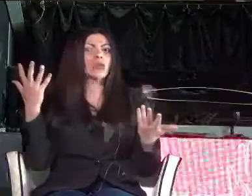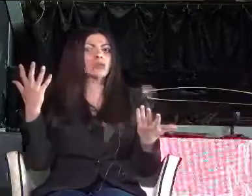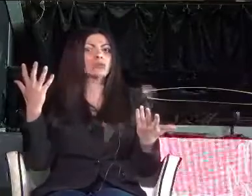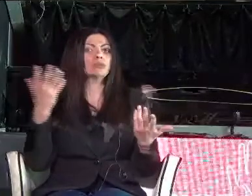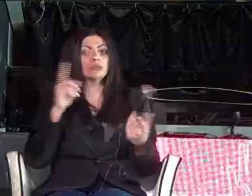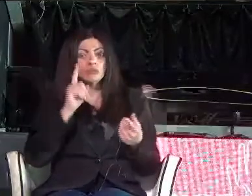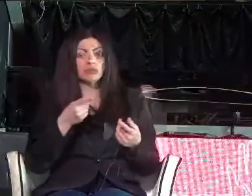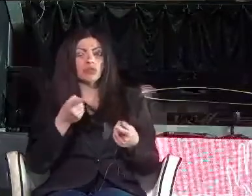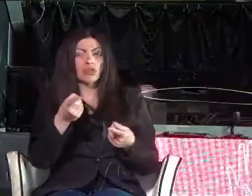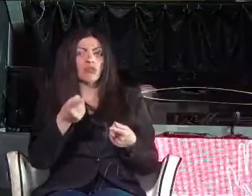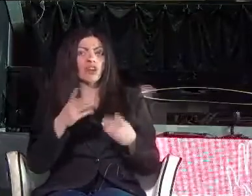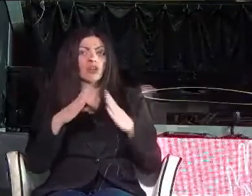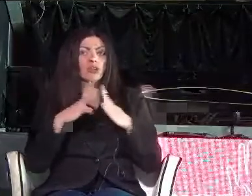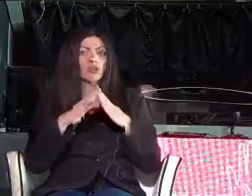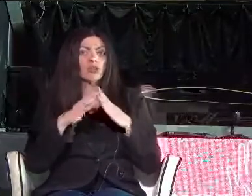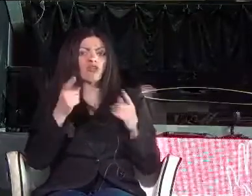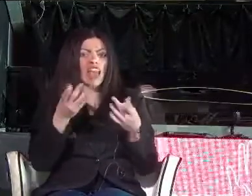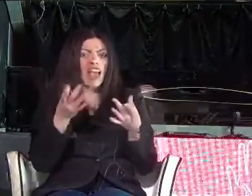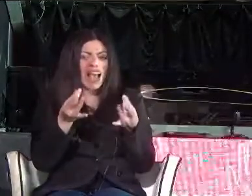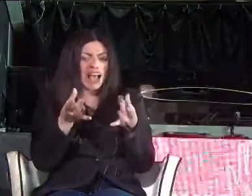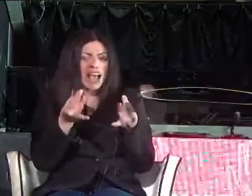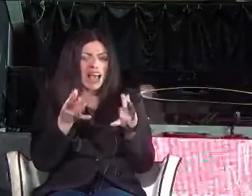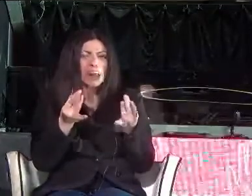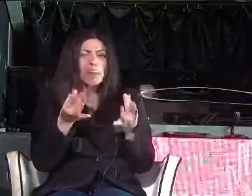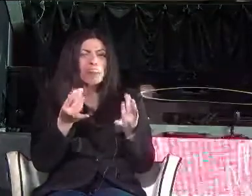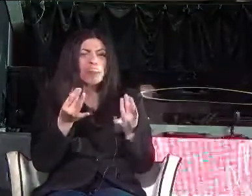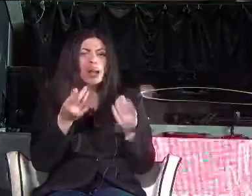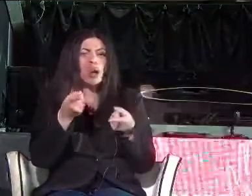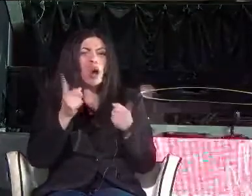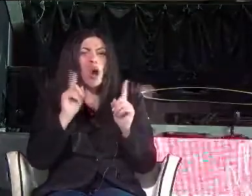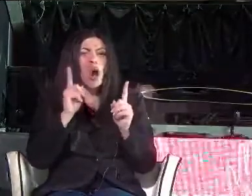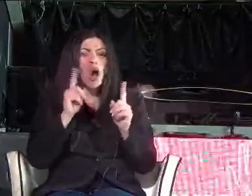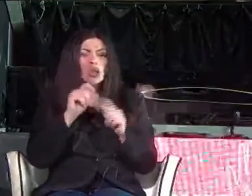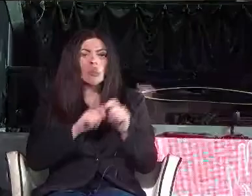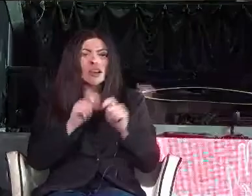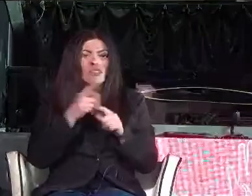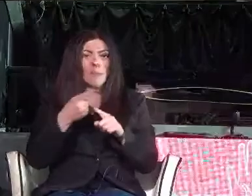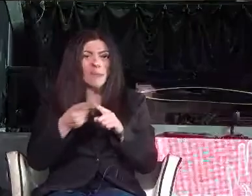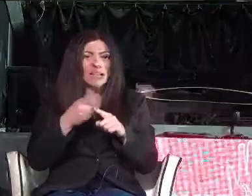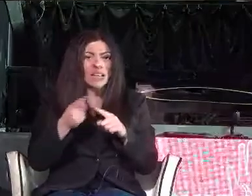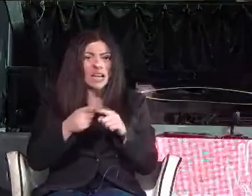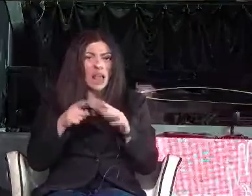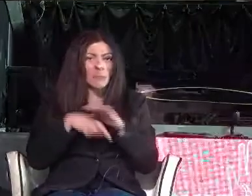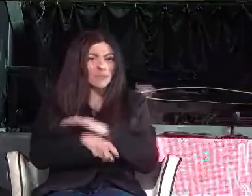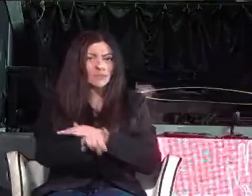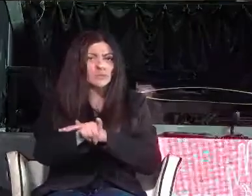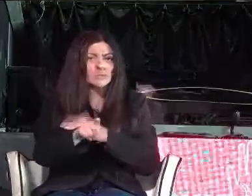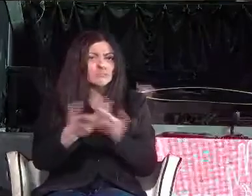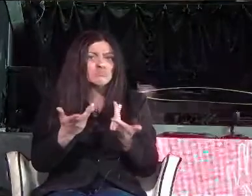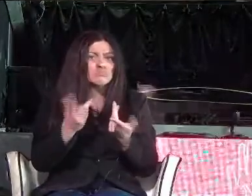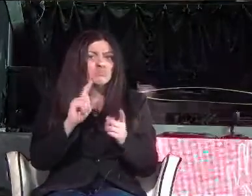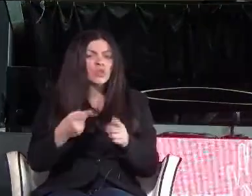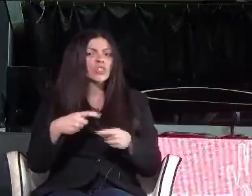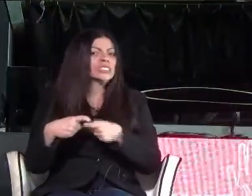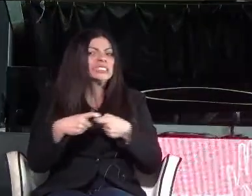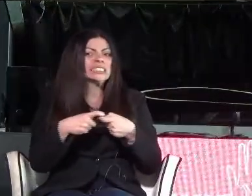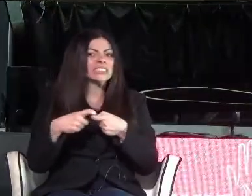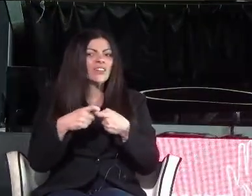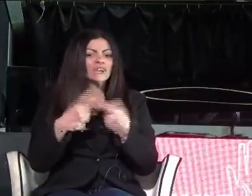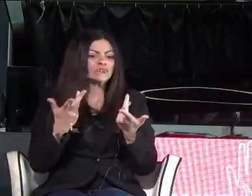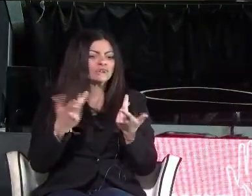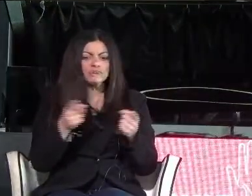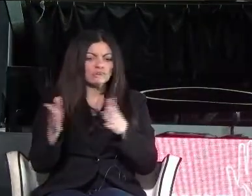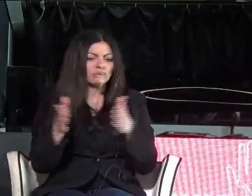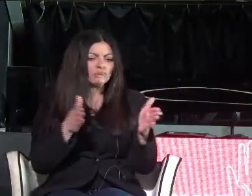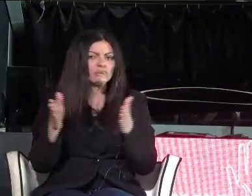are molded? Can you prescribe any of these adjectives to me? My experience, how does my experience